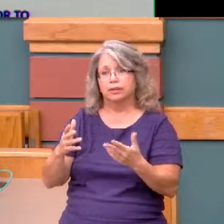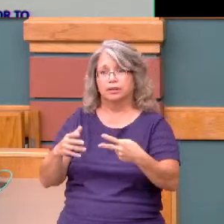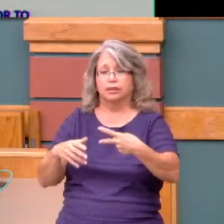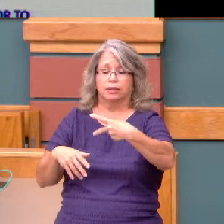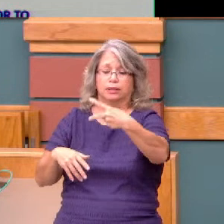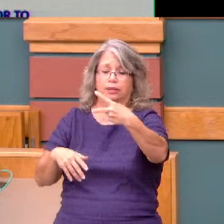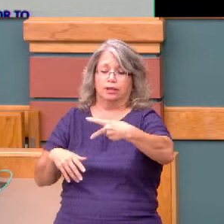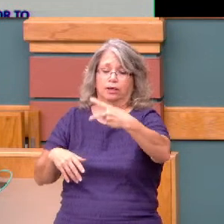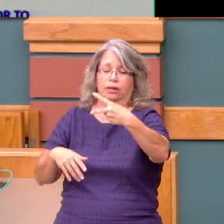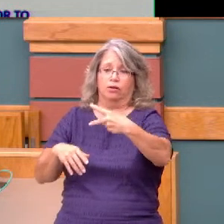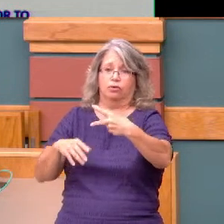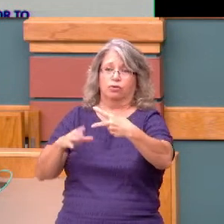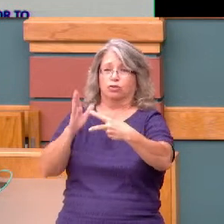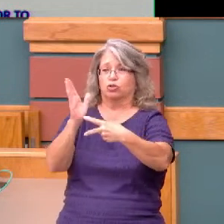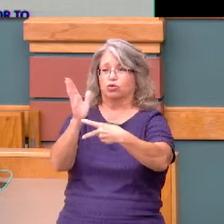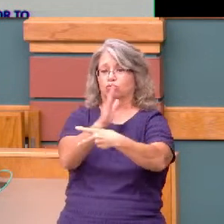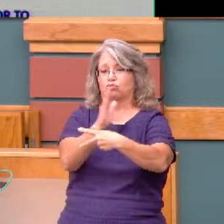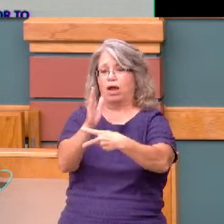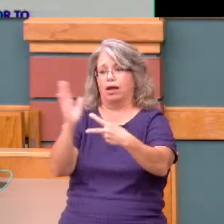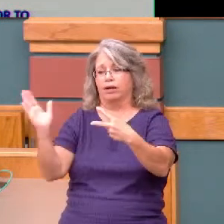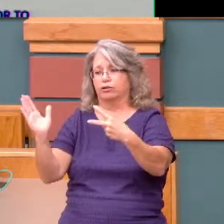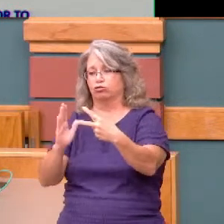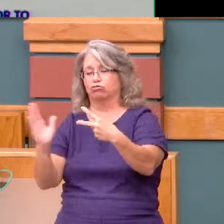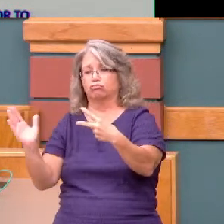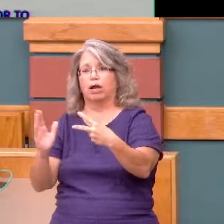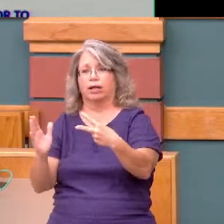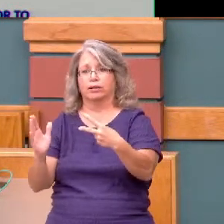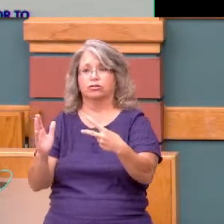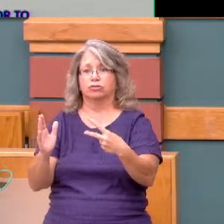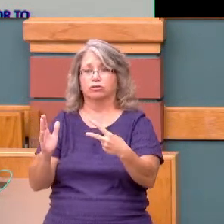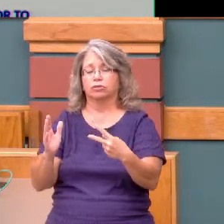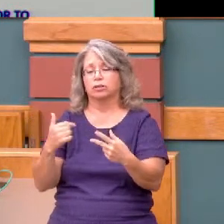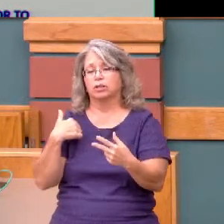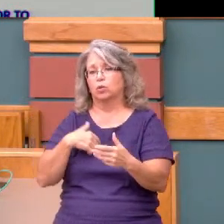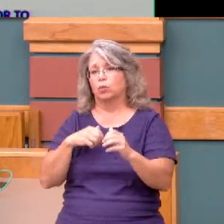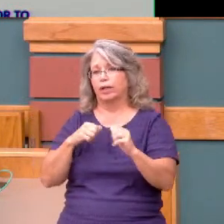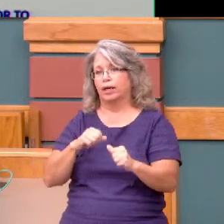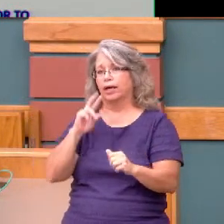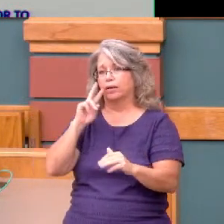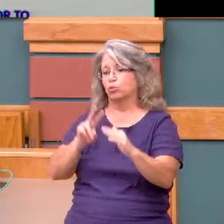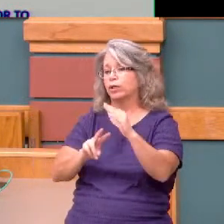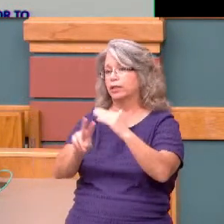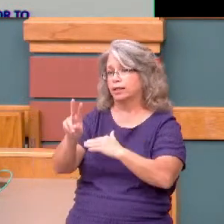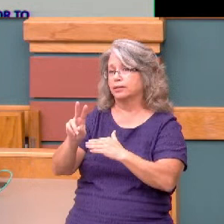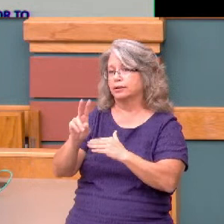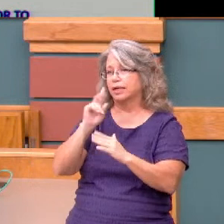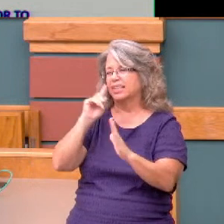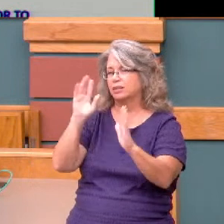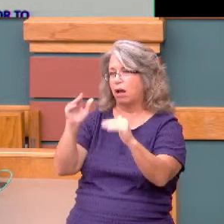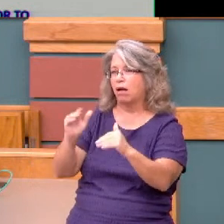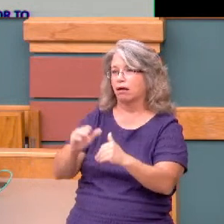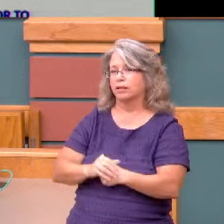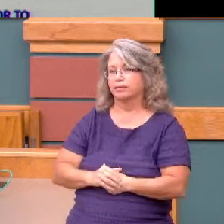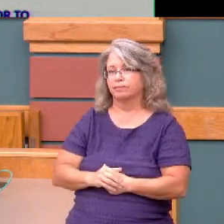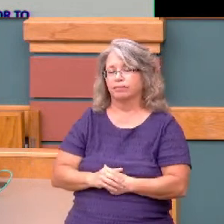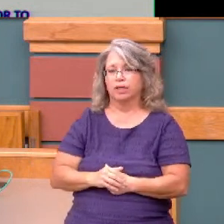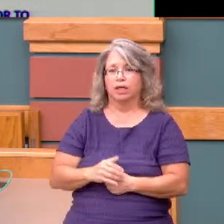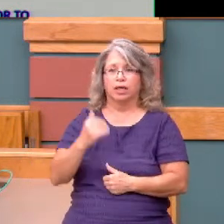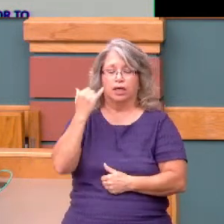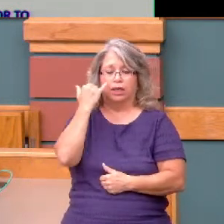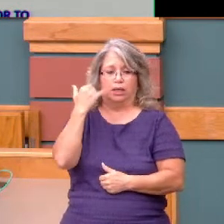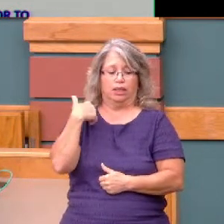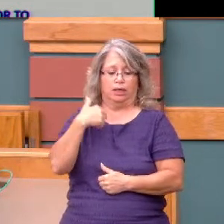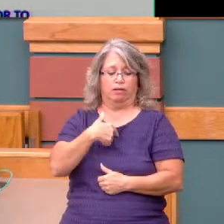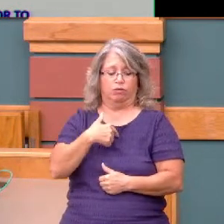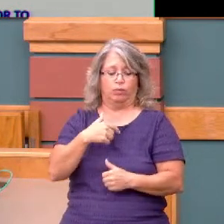of the ranges of reasonable outcomes that we could expect to see. And this maintained present level of vigilance scenario